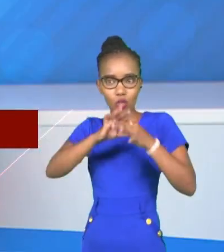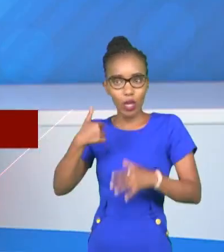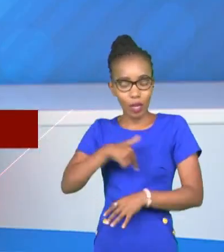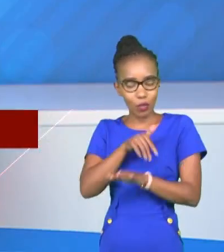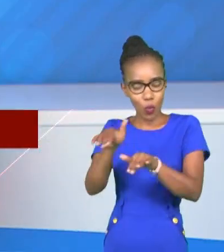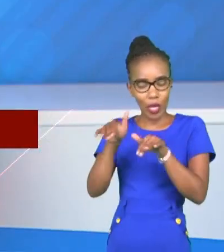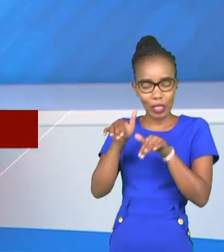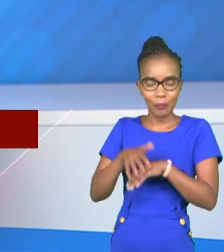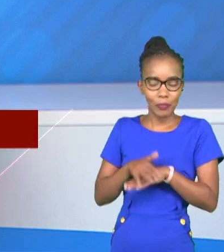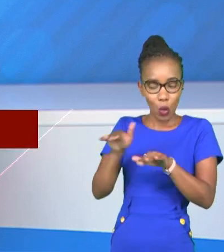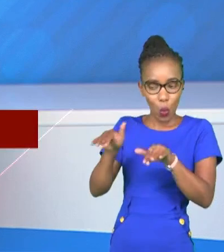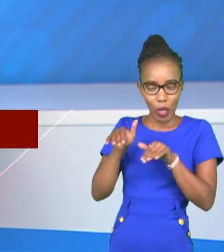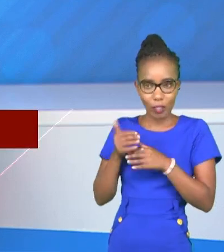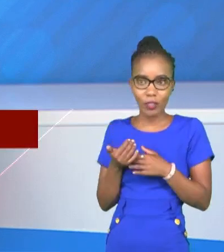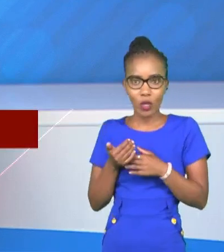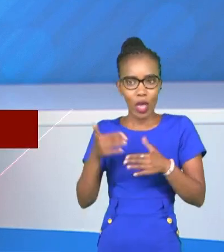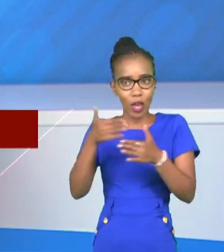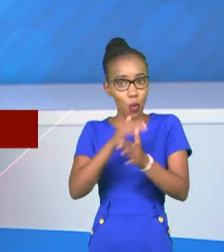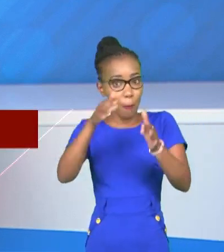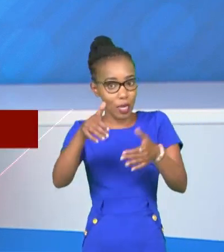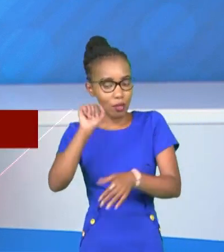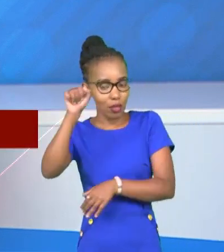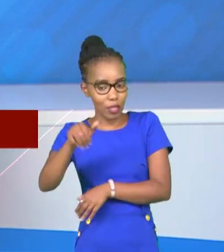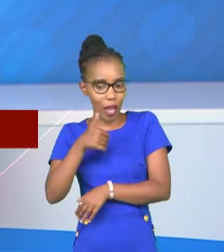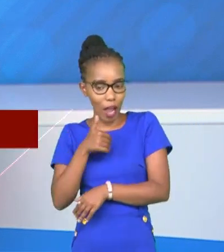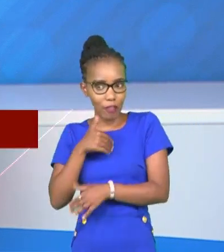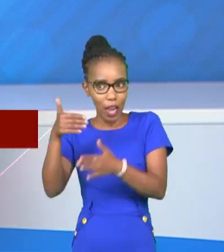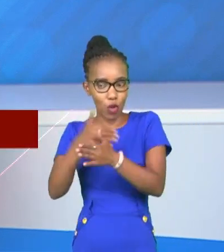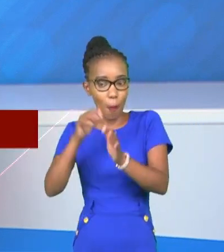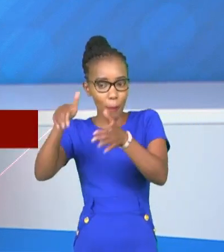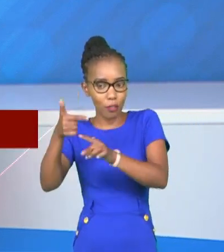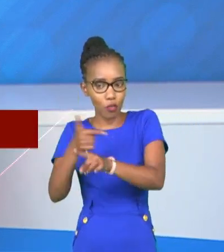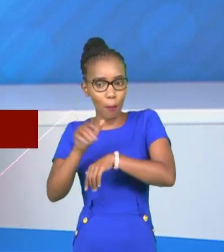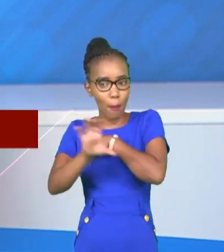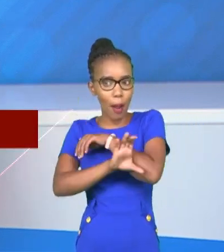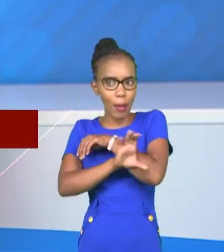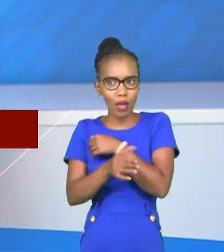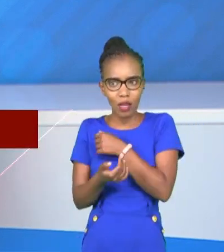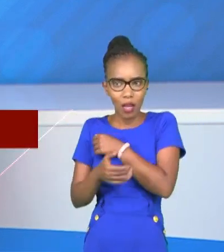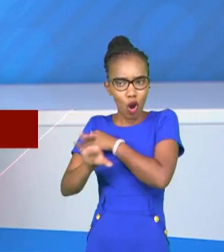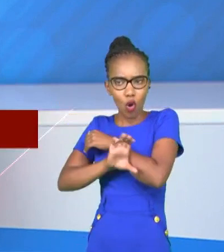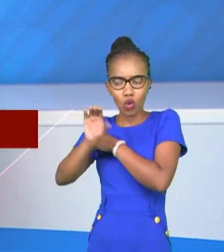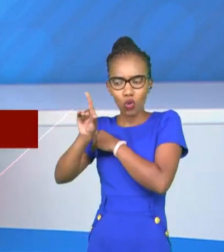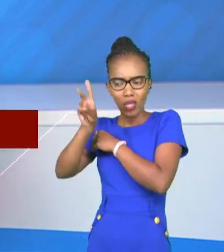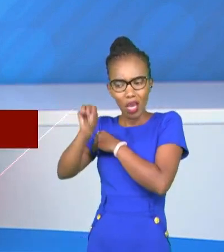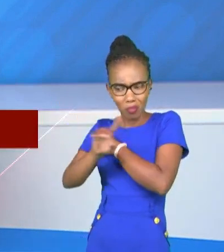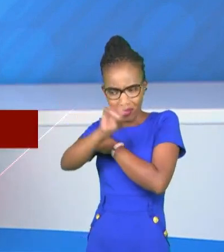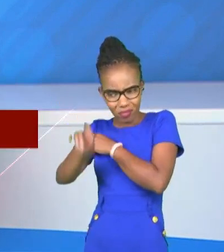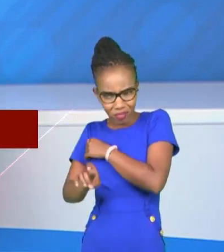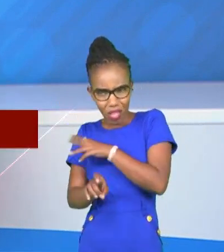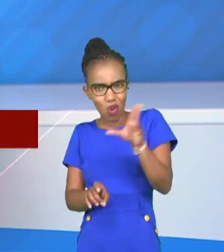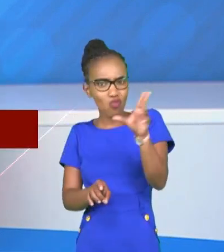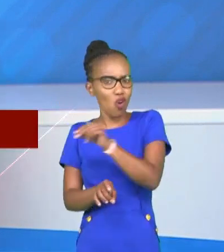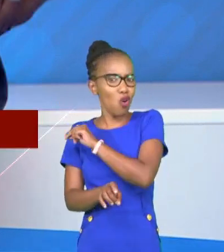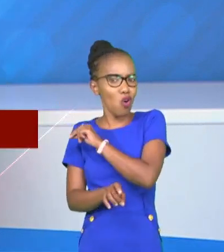see. With a new party? With a new party. There's a new party coming from Coast. Isn't Coast ODM? I'm telling you, no. Coast is not